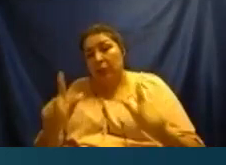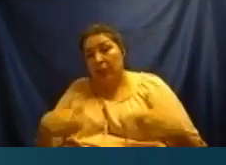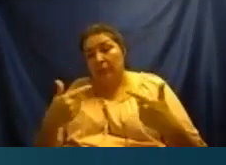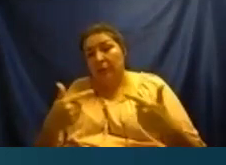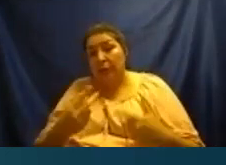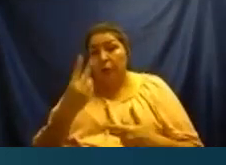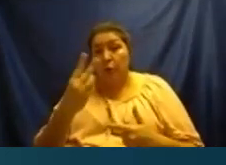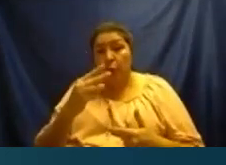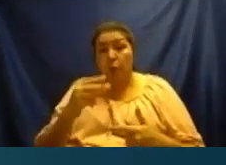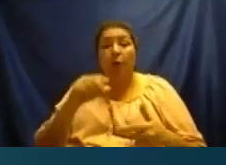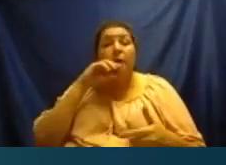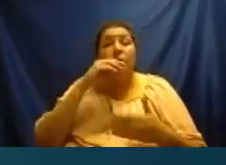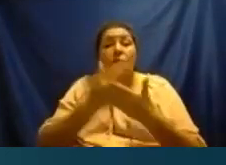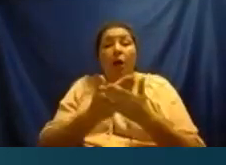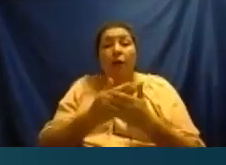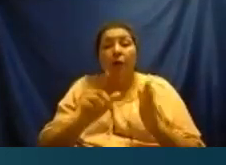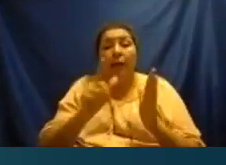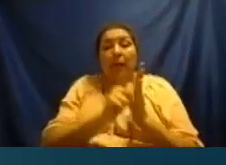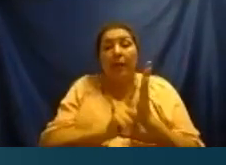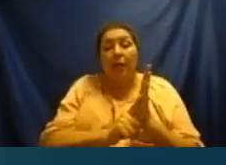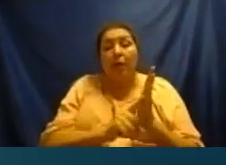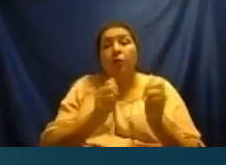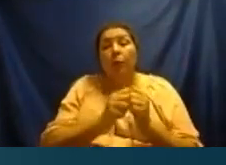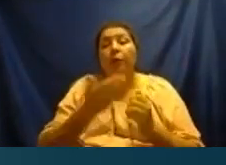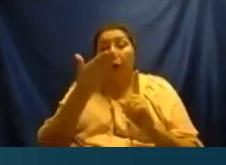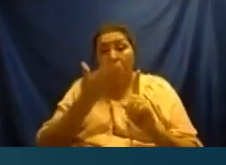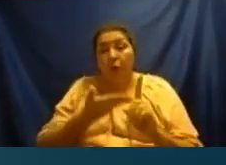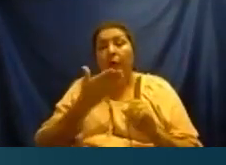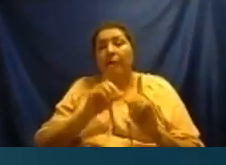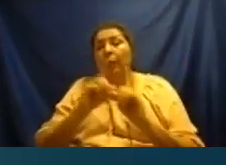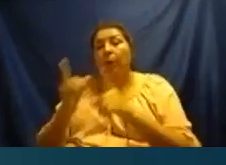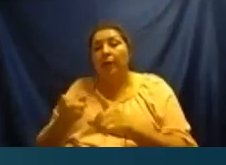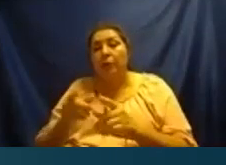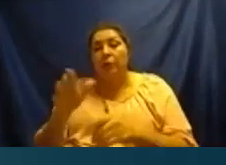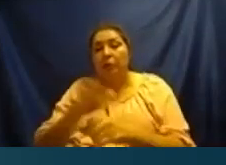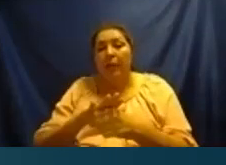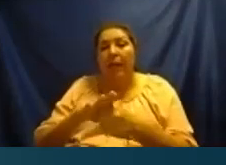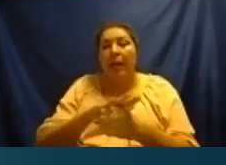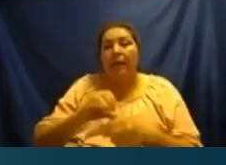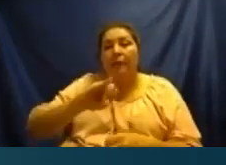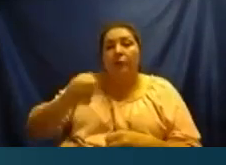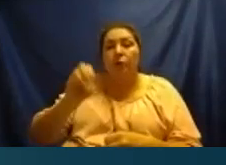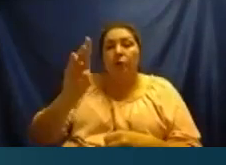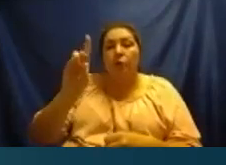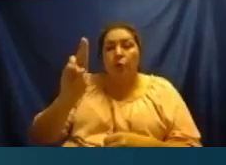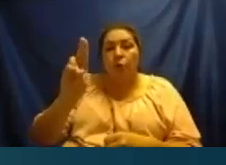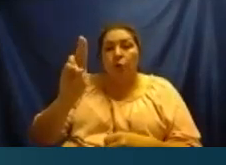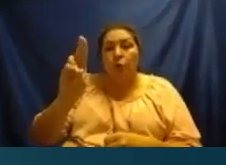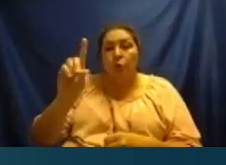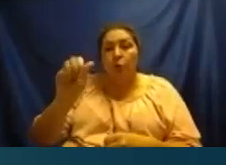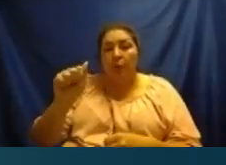daughters-in-laws with her, and they went on the way to return to the land of Judah. And Naomi said to her 2